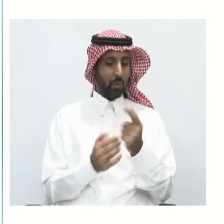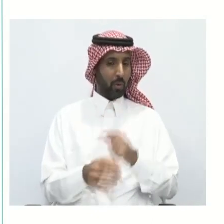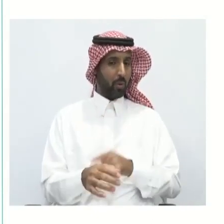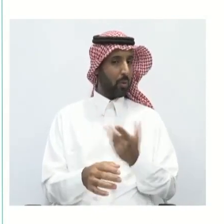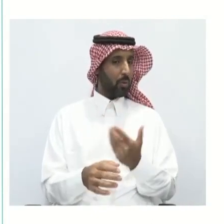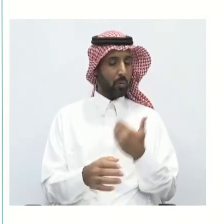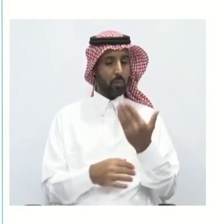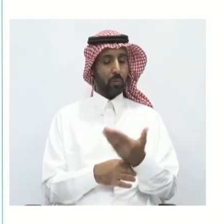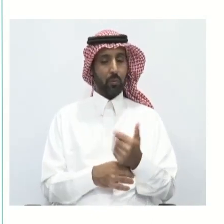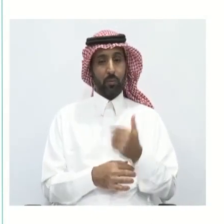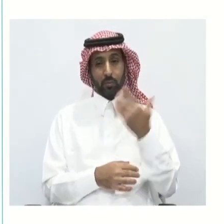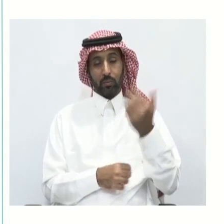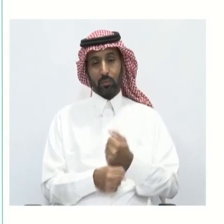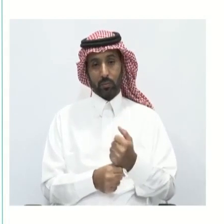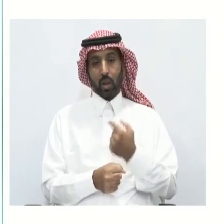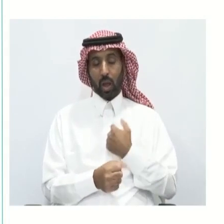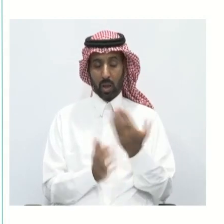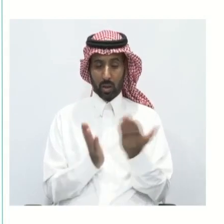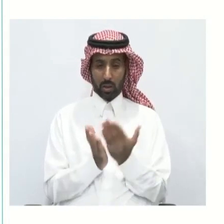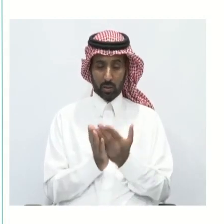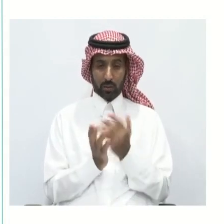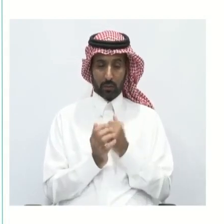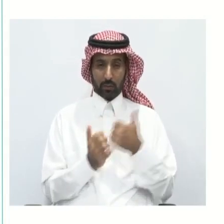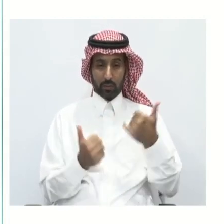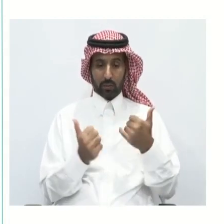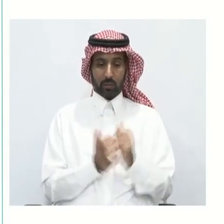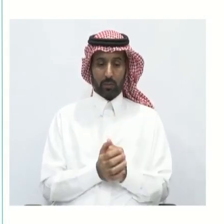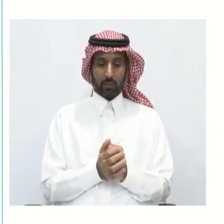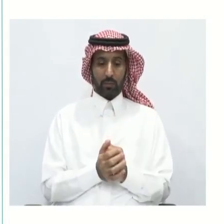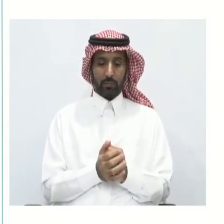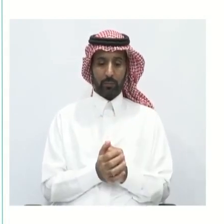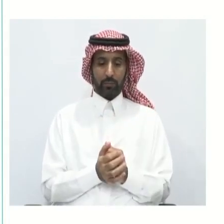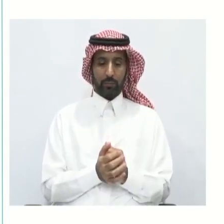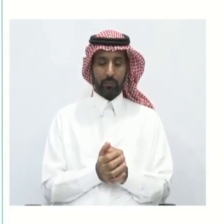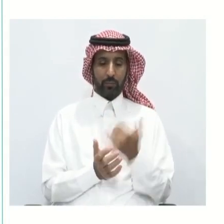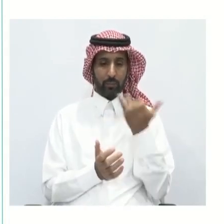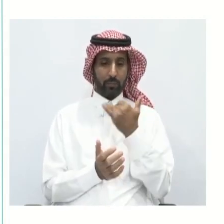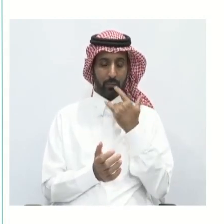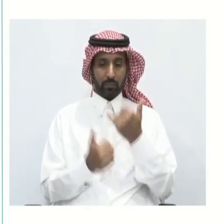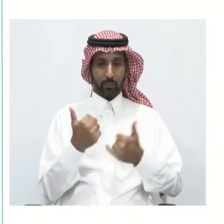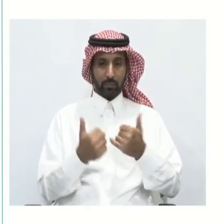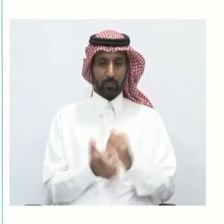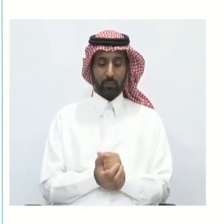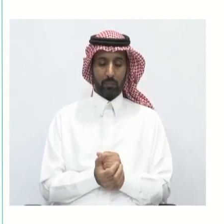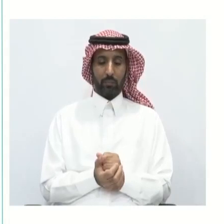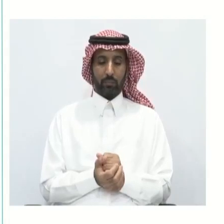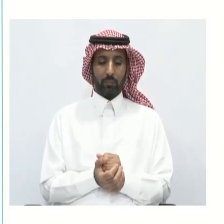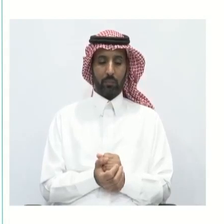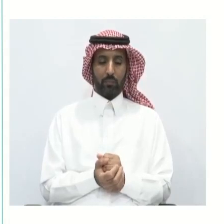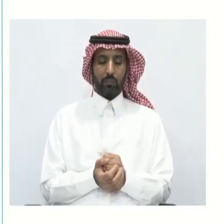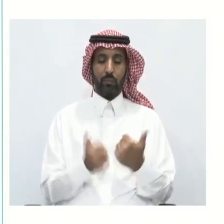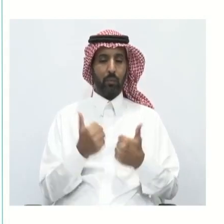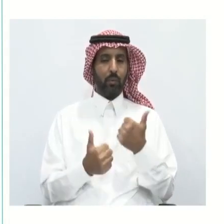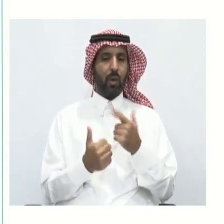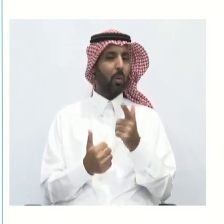you? I'll study without the word probably or maybe. So I know that I'm going to study. I'll study for my English test.